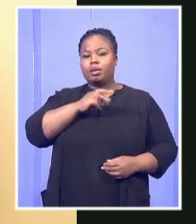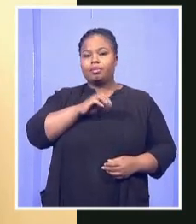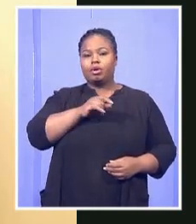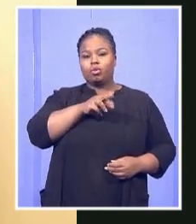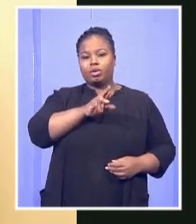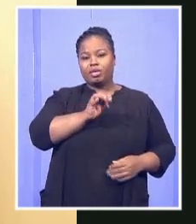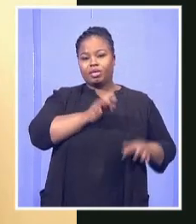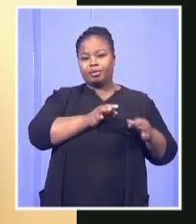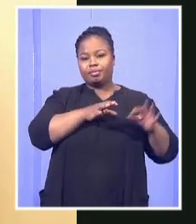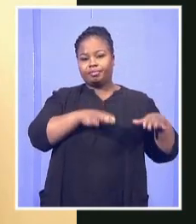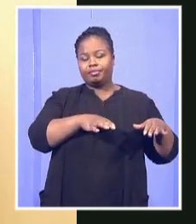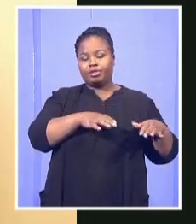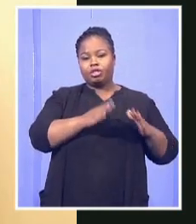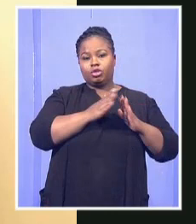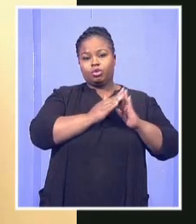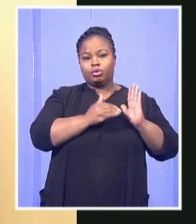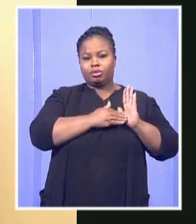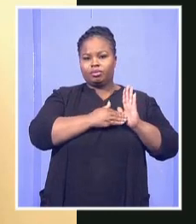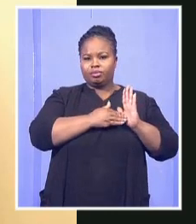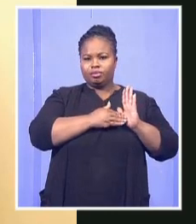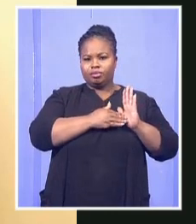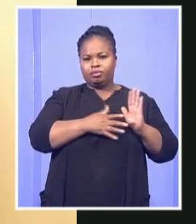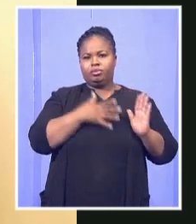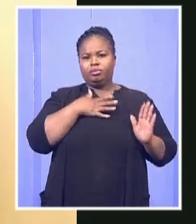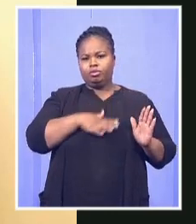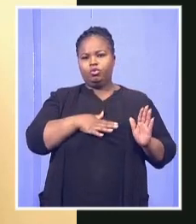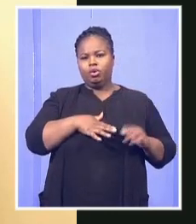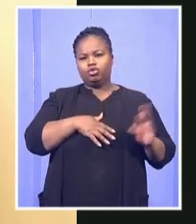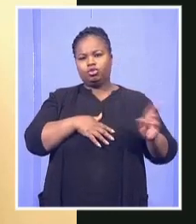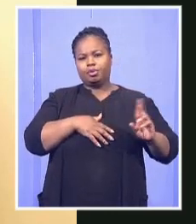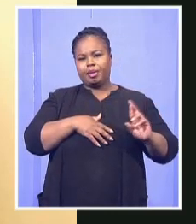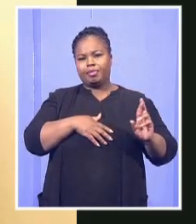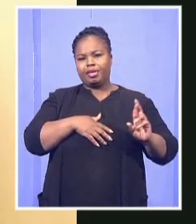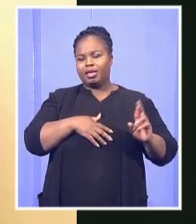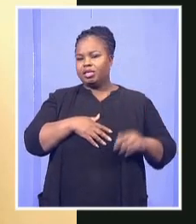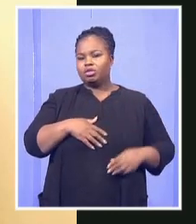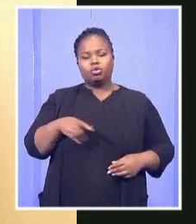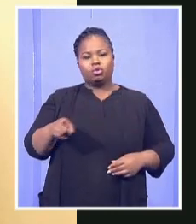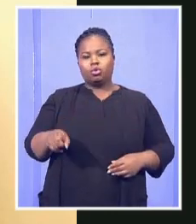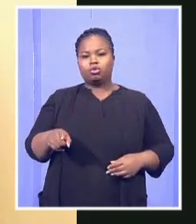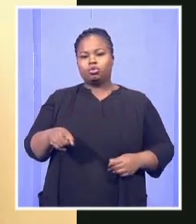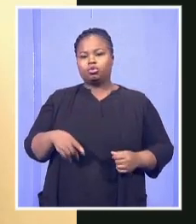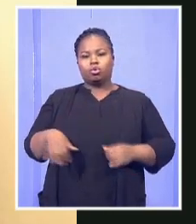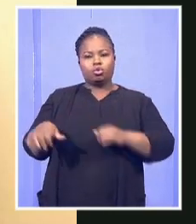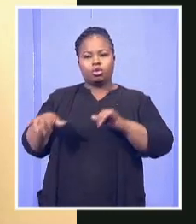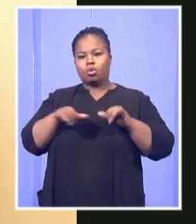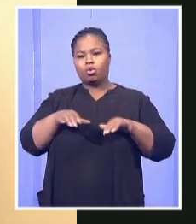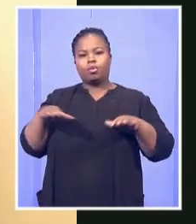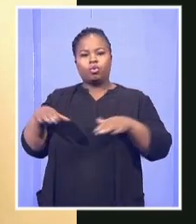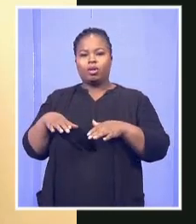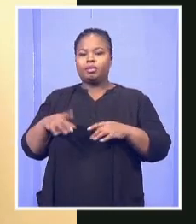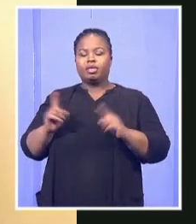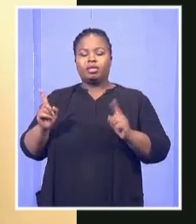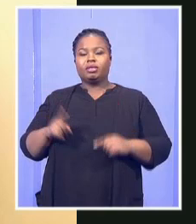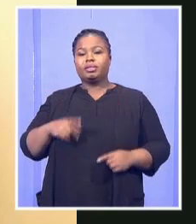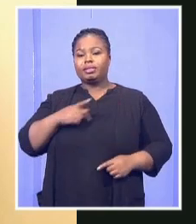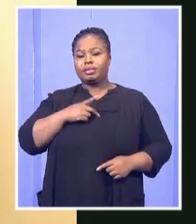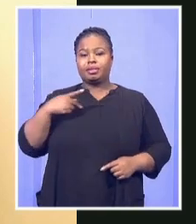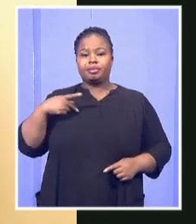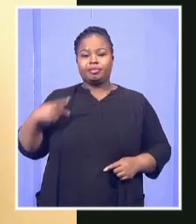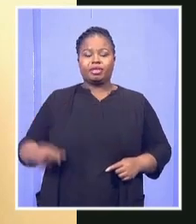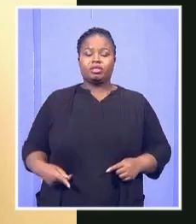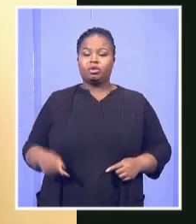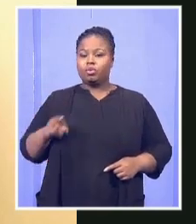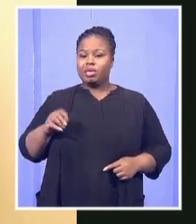wants New Zealand to be a republican rather than a Commonwealth realm. So Prince William really has a daunting